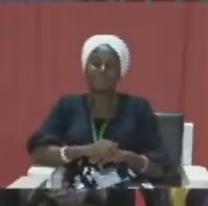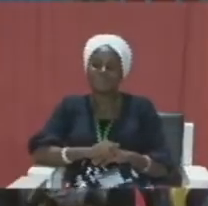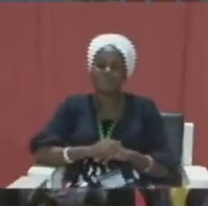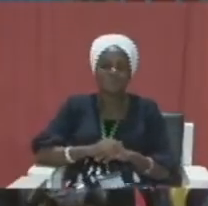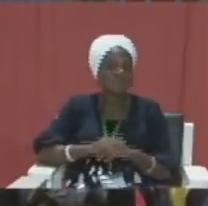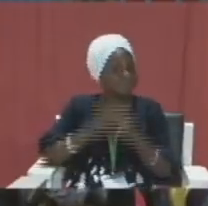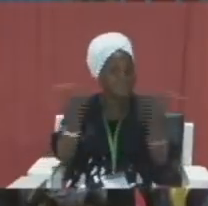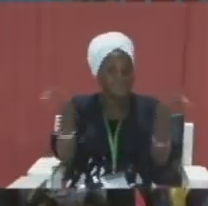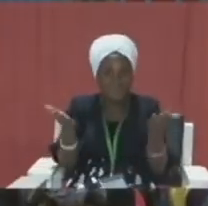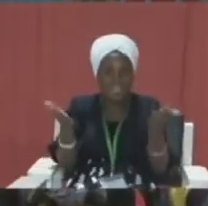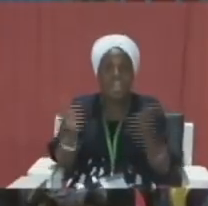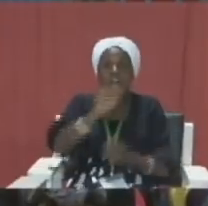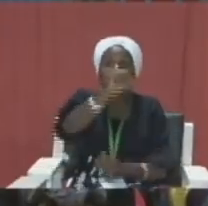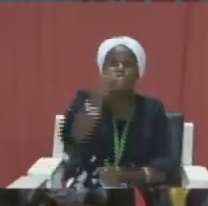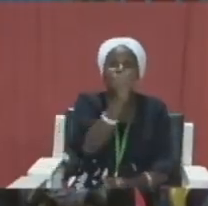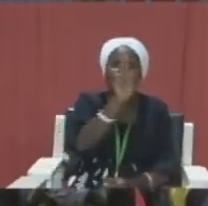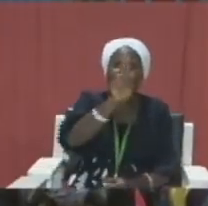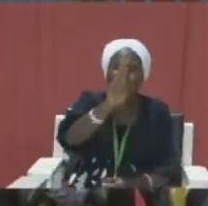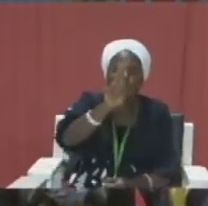Judas,